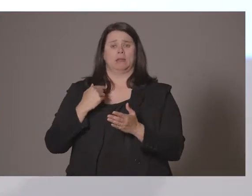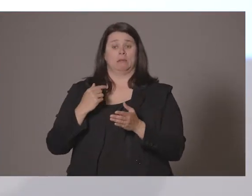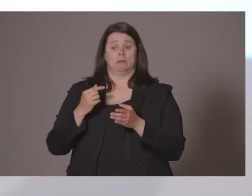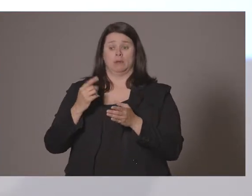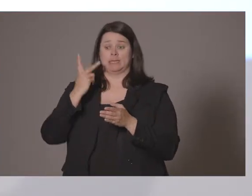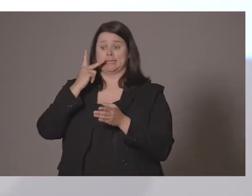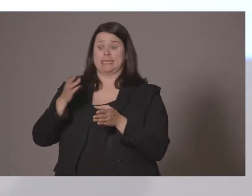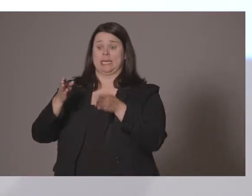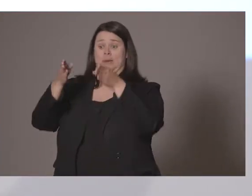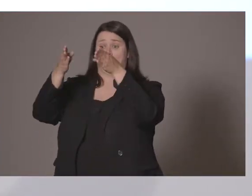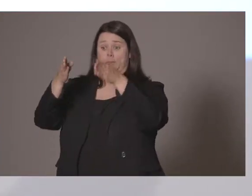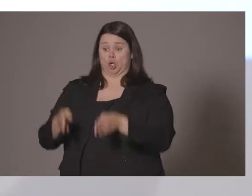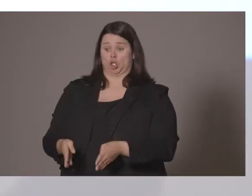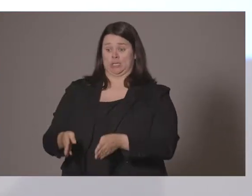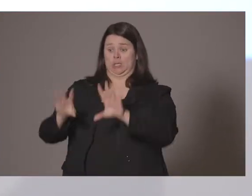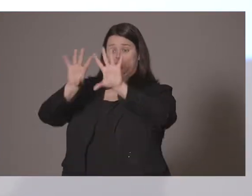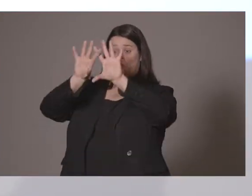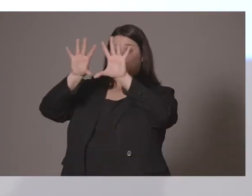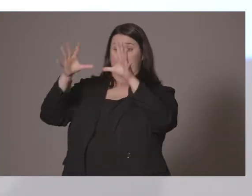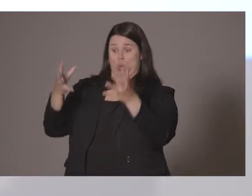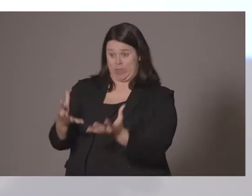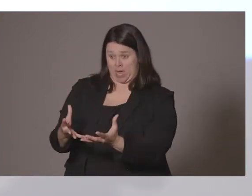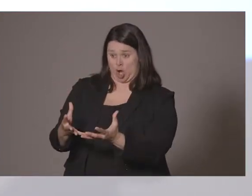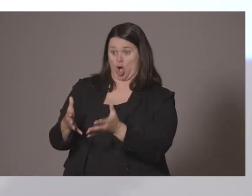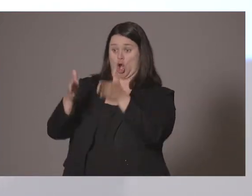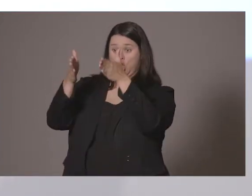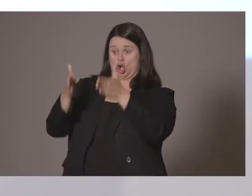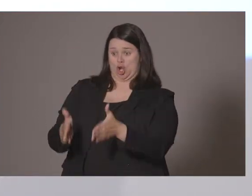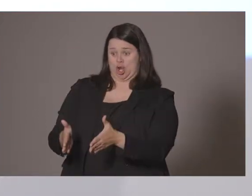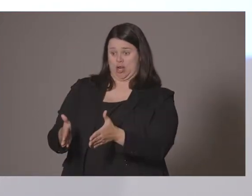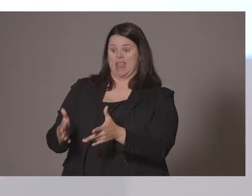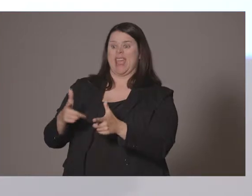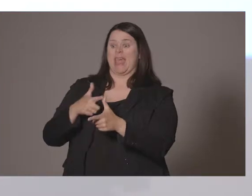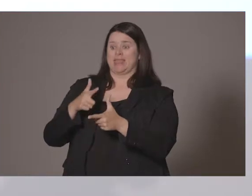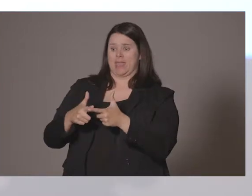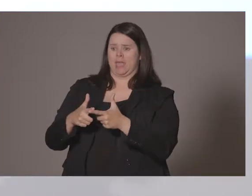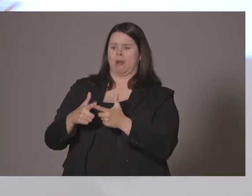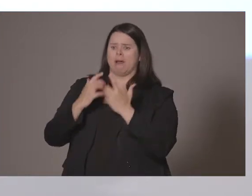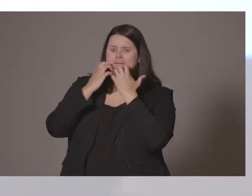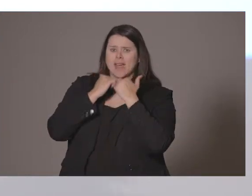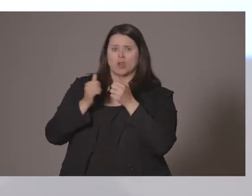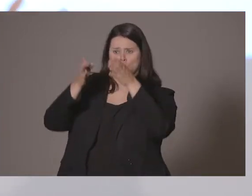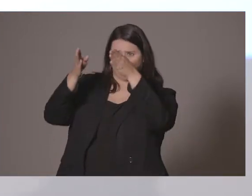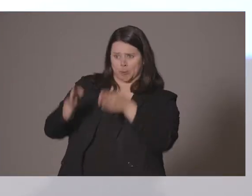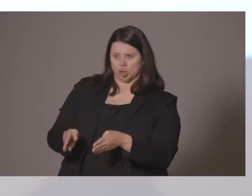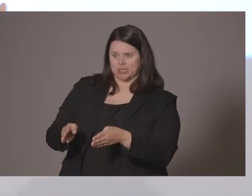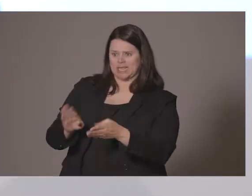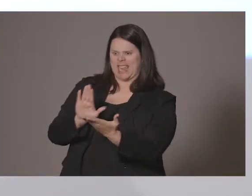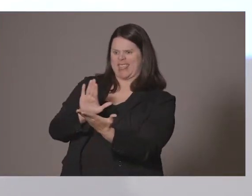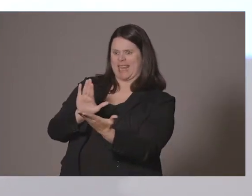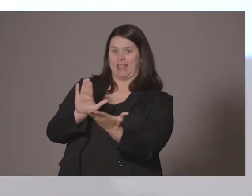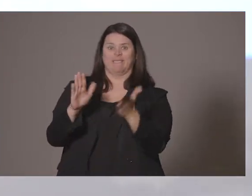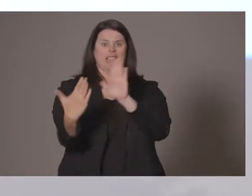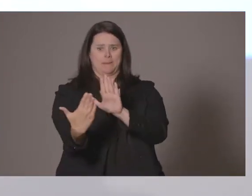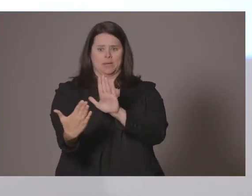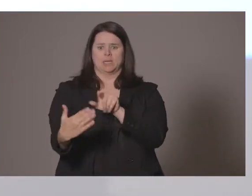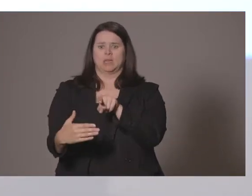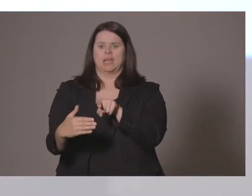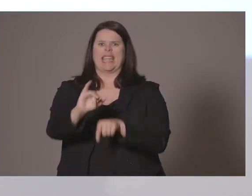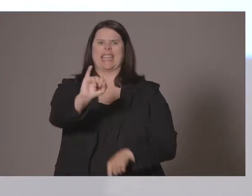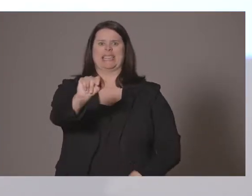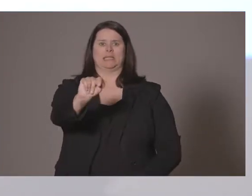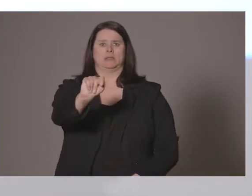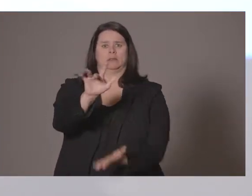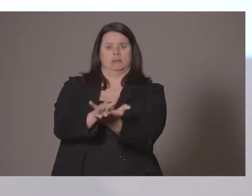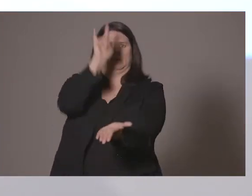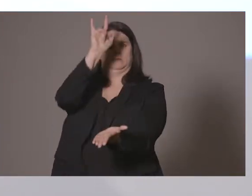the essence of another person or being, and then objectifying them. So the switch from like you are whole in